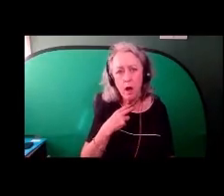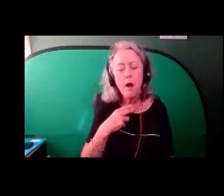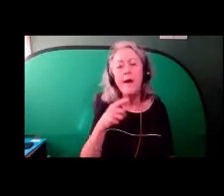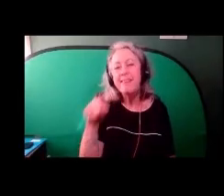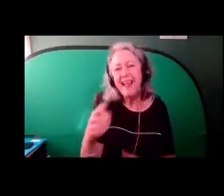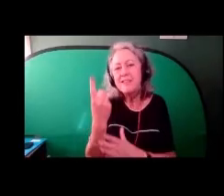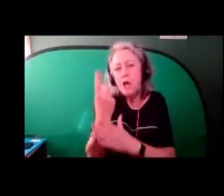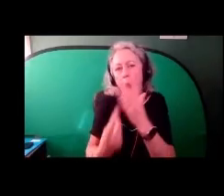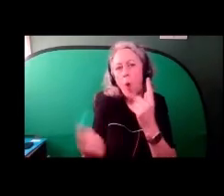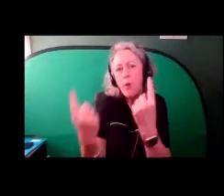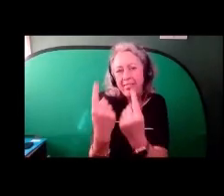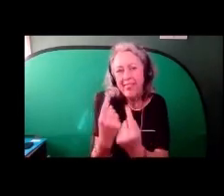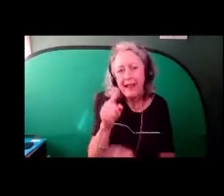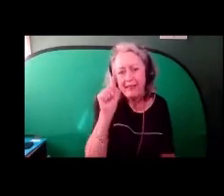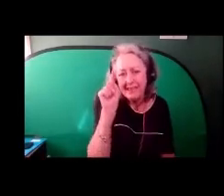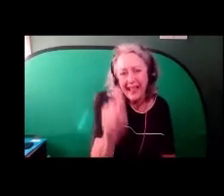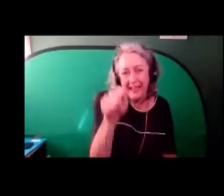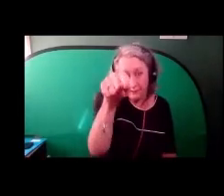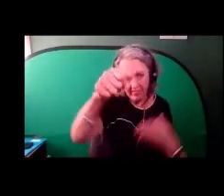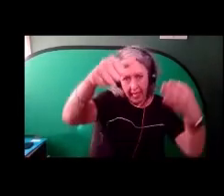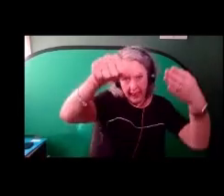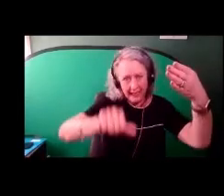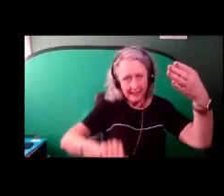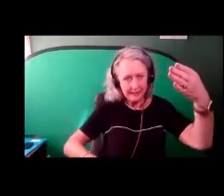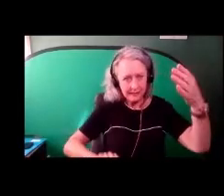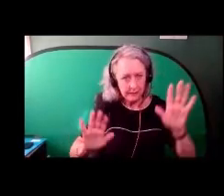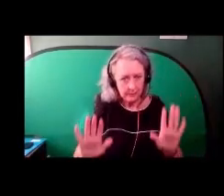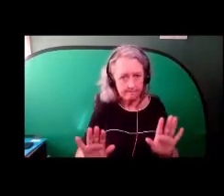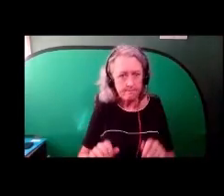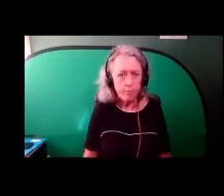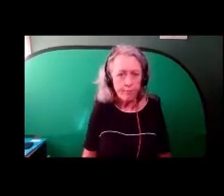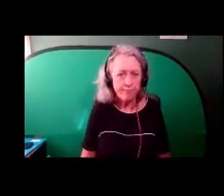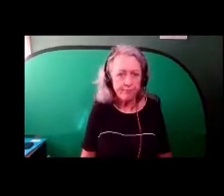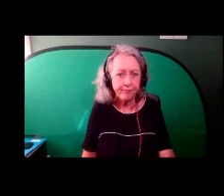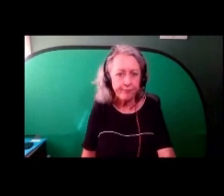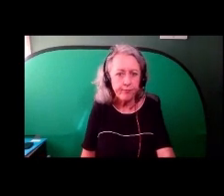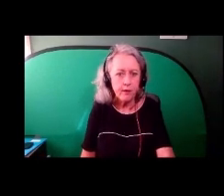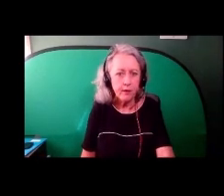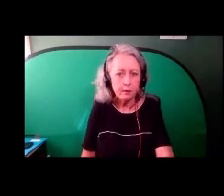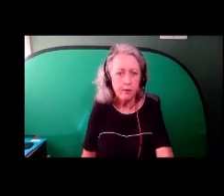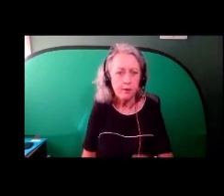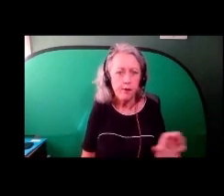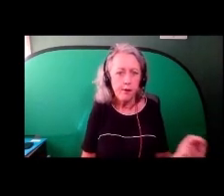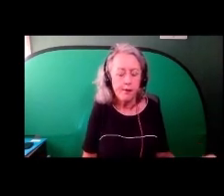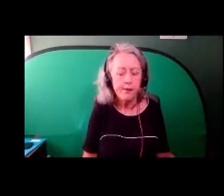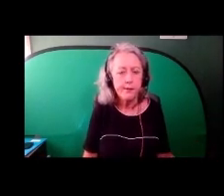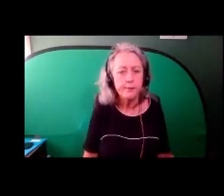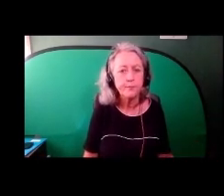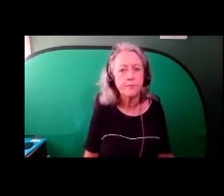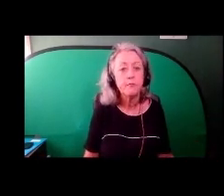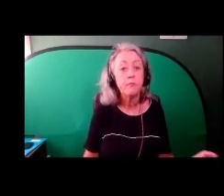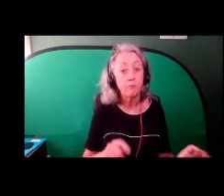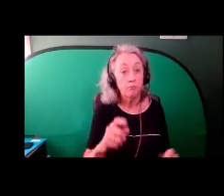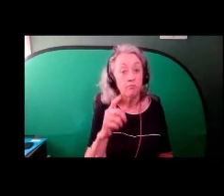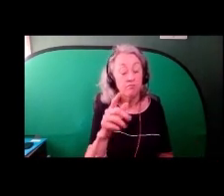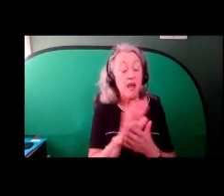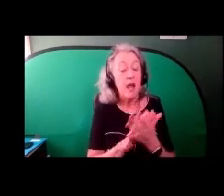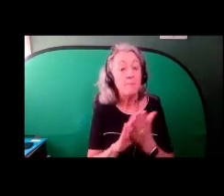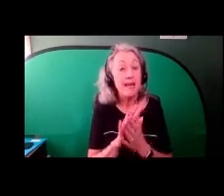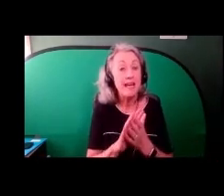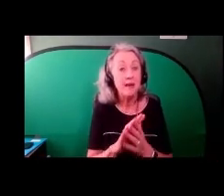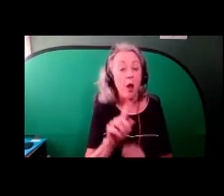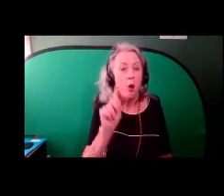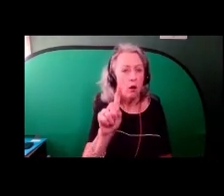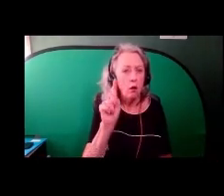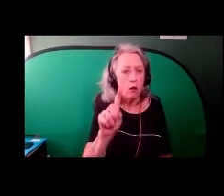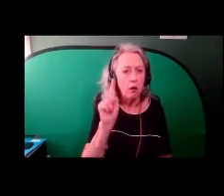only thing that's selected in this list. But once that's selected, triple clicking the home button